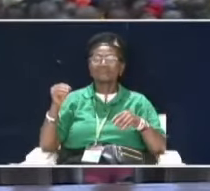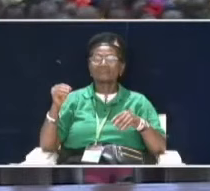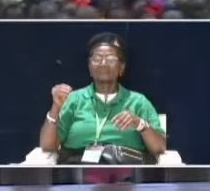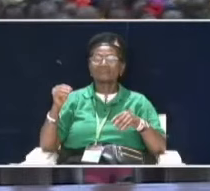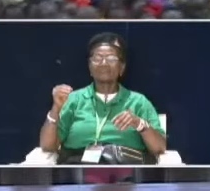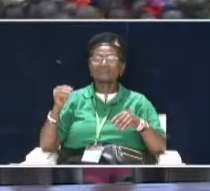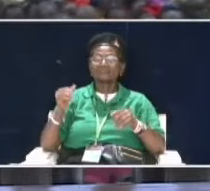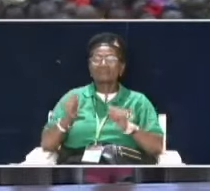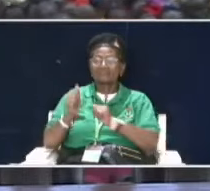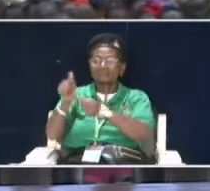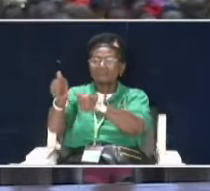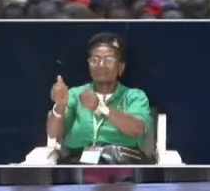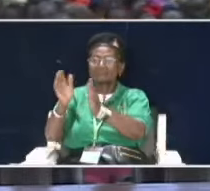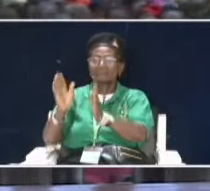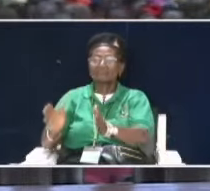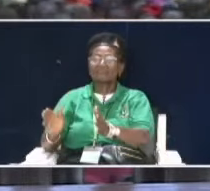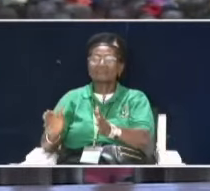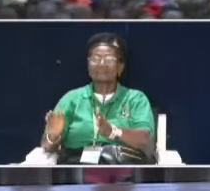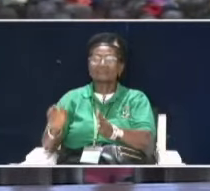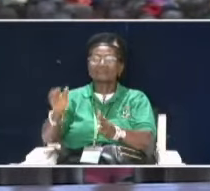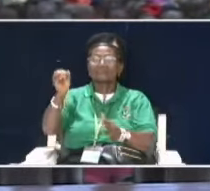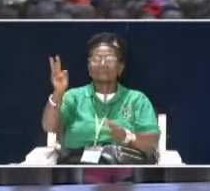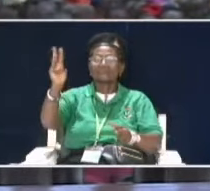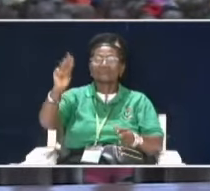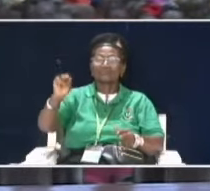Apostle Omobude